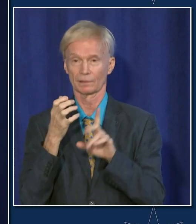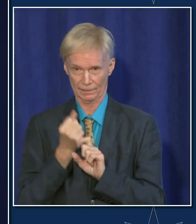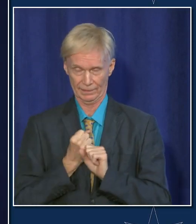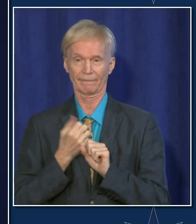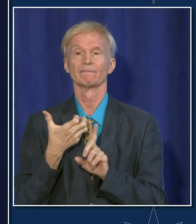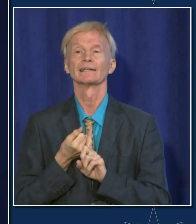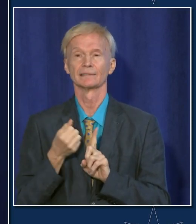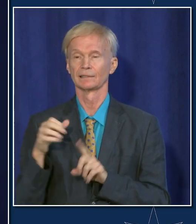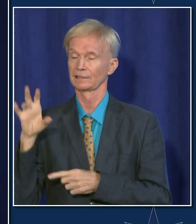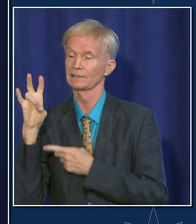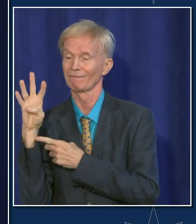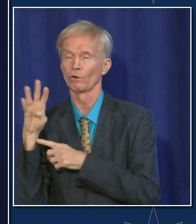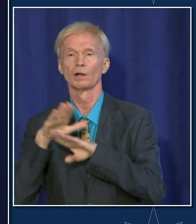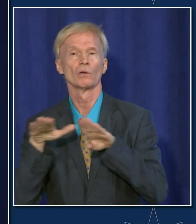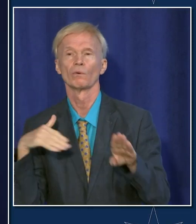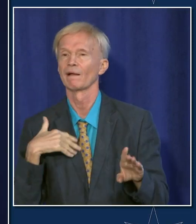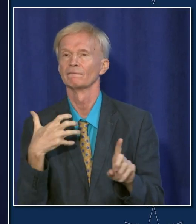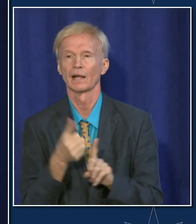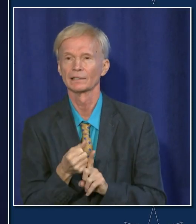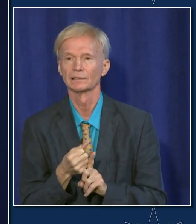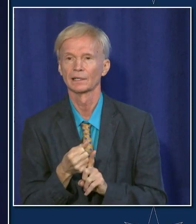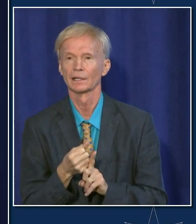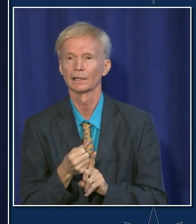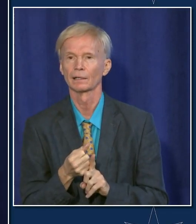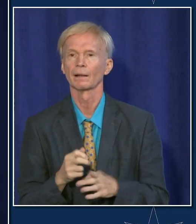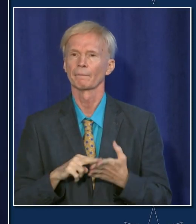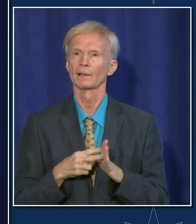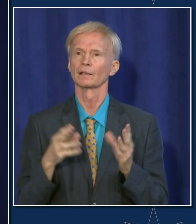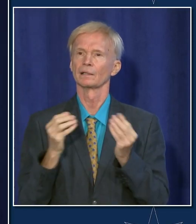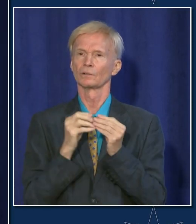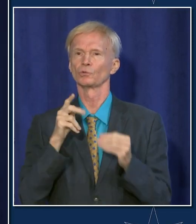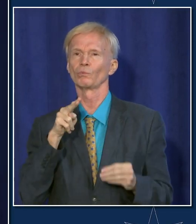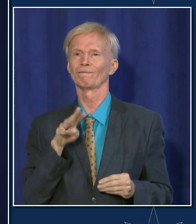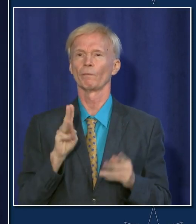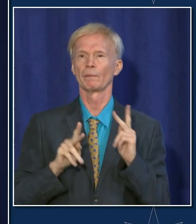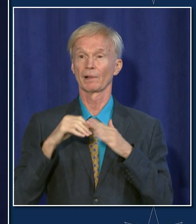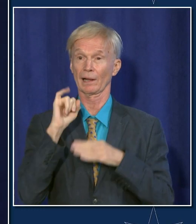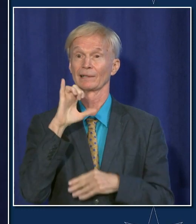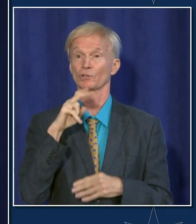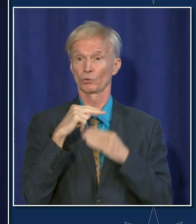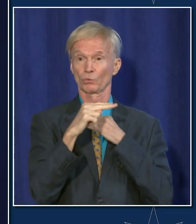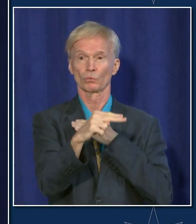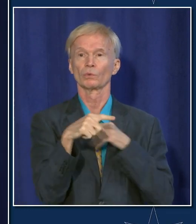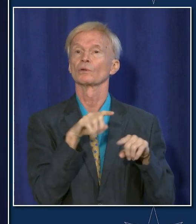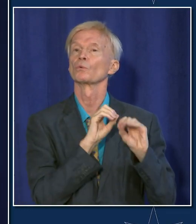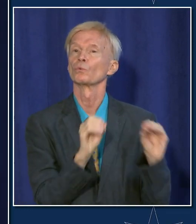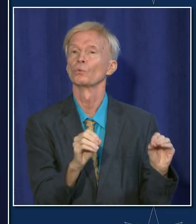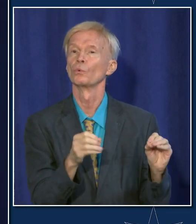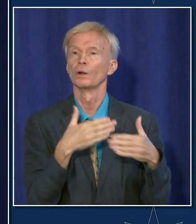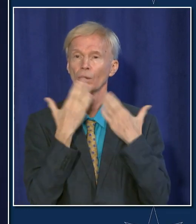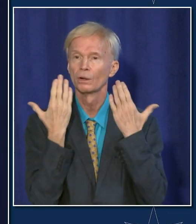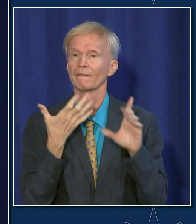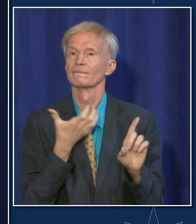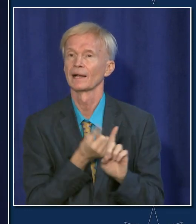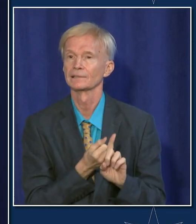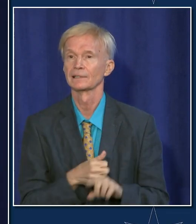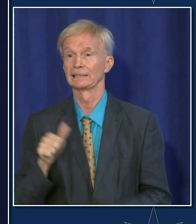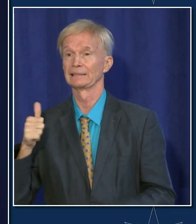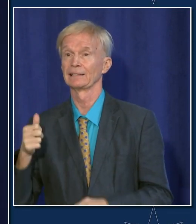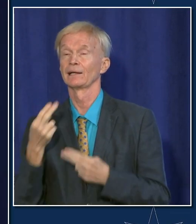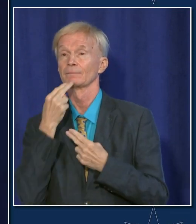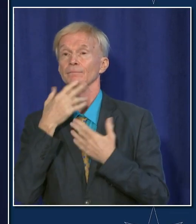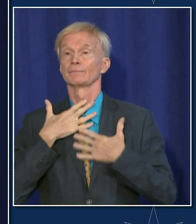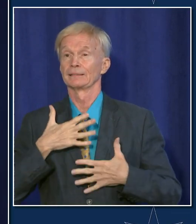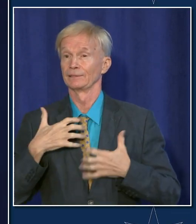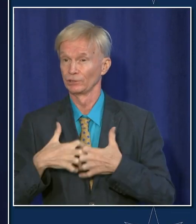vaccinated. 74 were unvaccinated. They had 24 people in the ICU. All of them were unvaccinated. They had 10 on ventilators. All of them